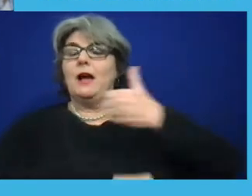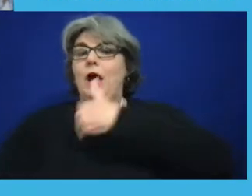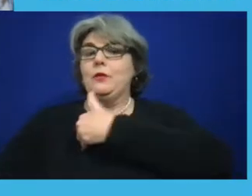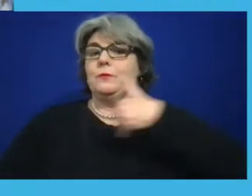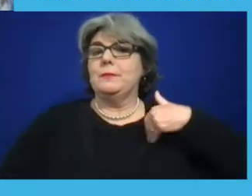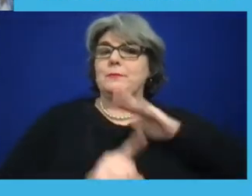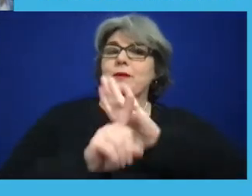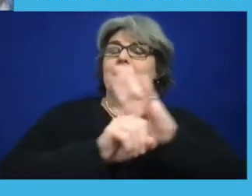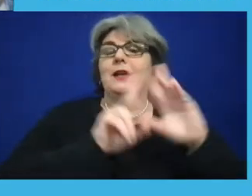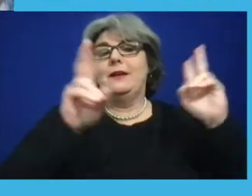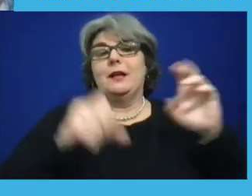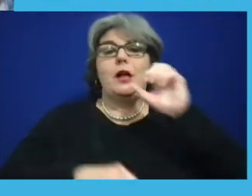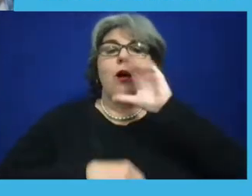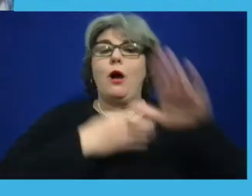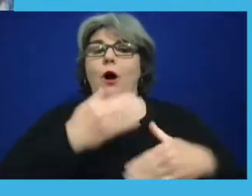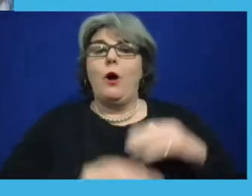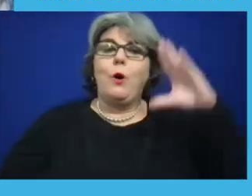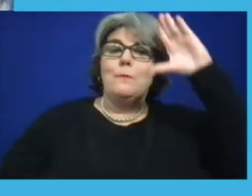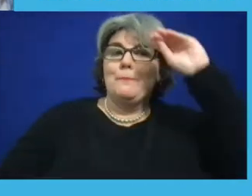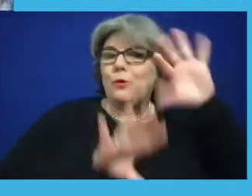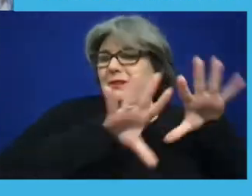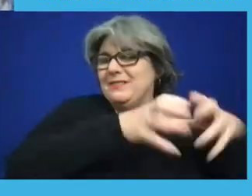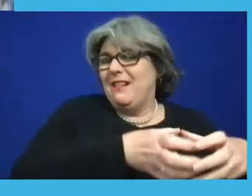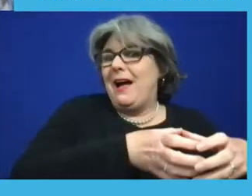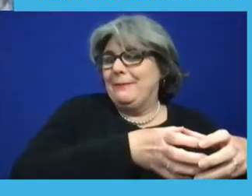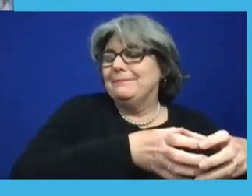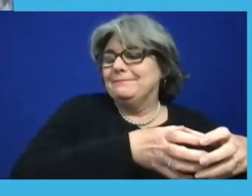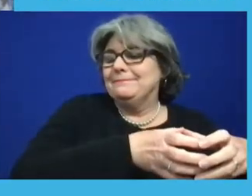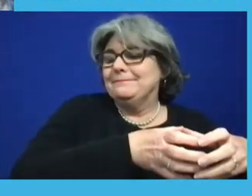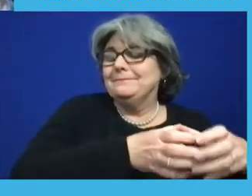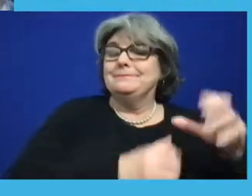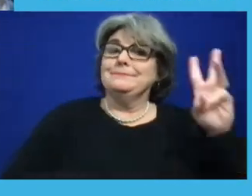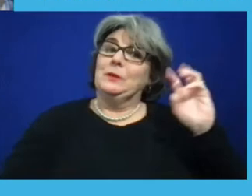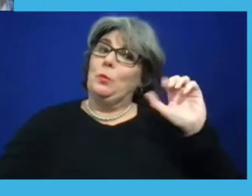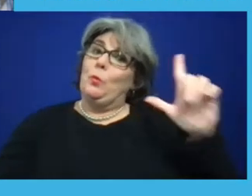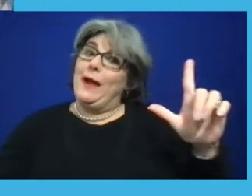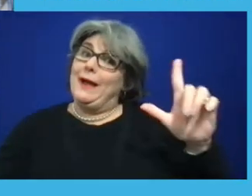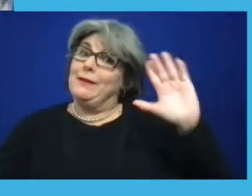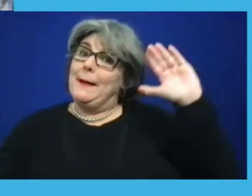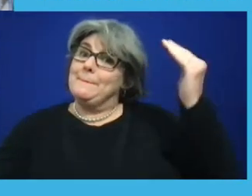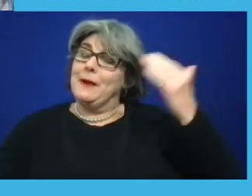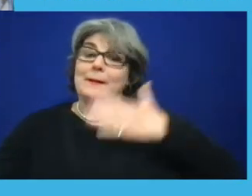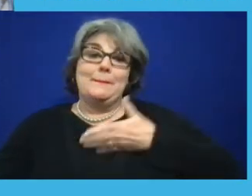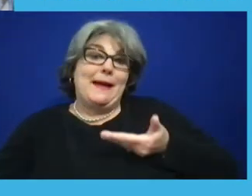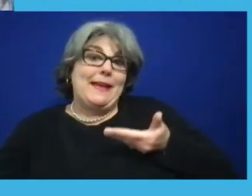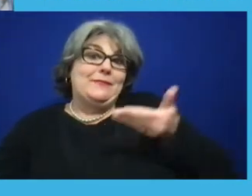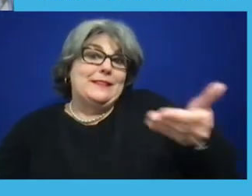Right now, we have a governor who only looks out for himself and other members of his old boys club.